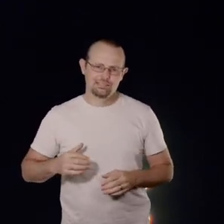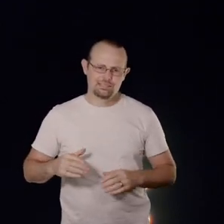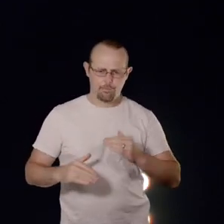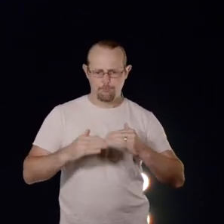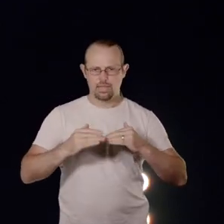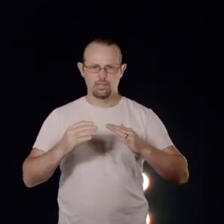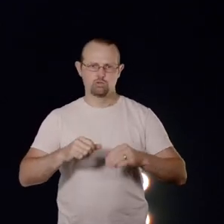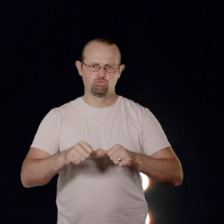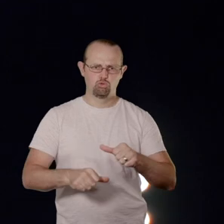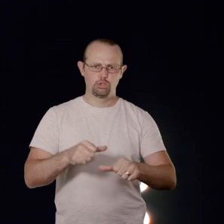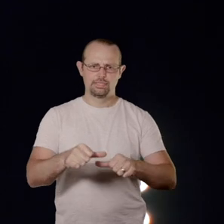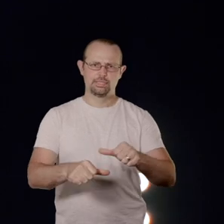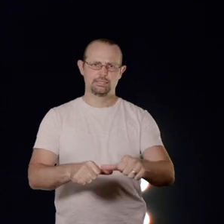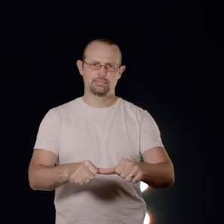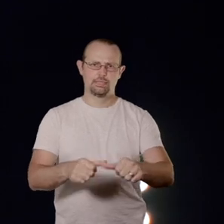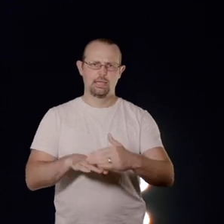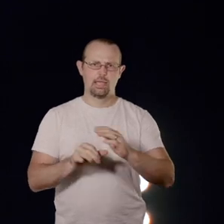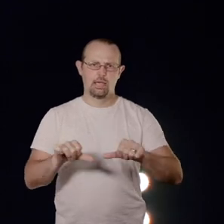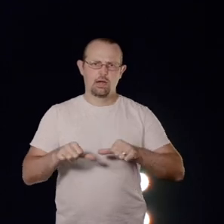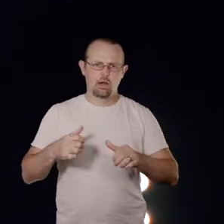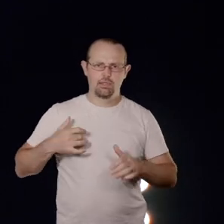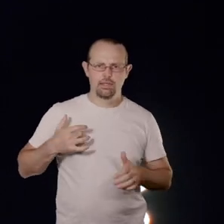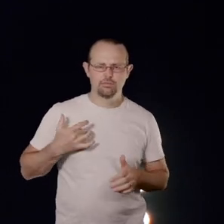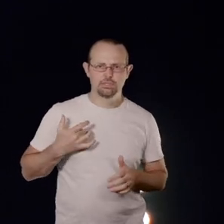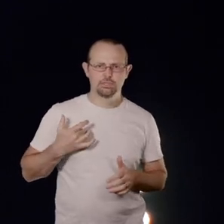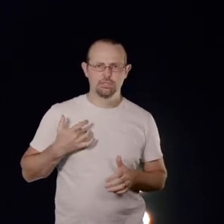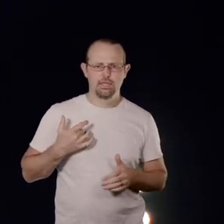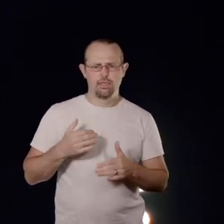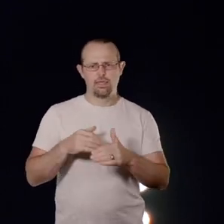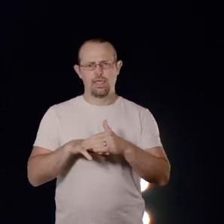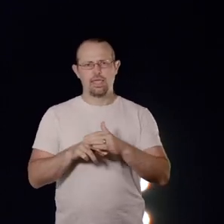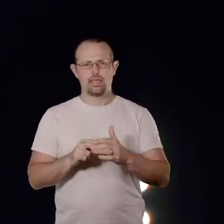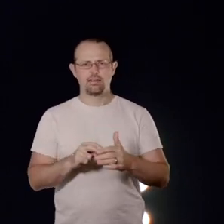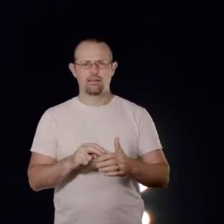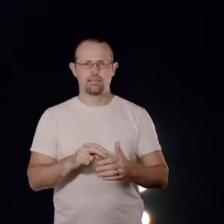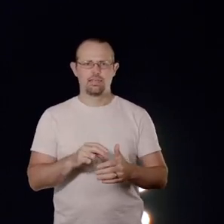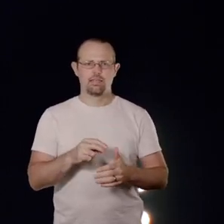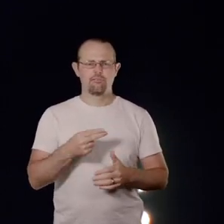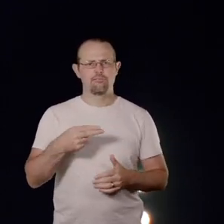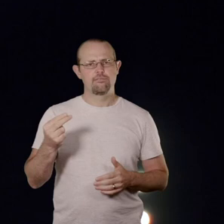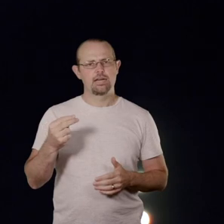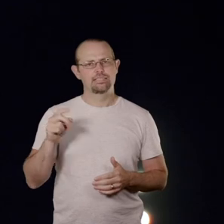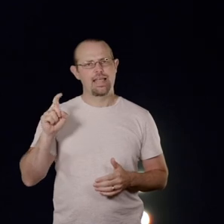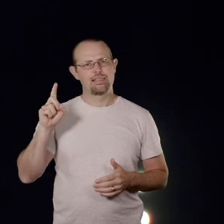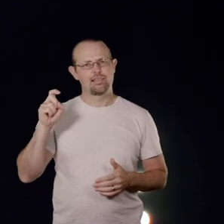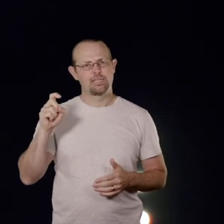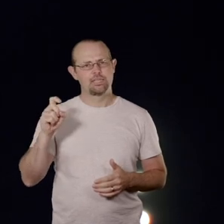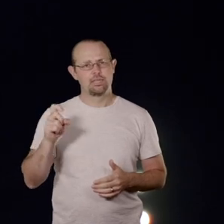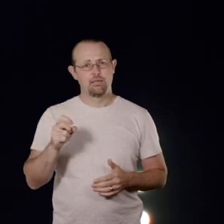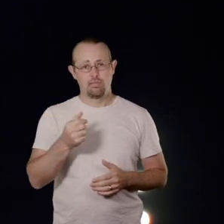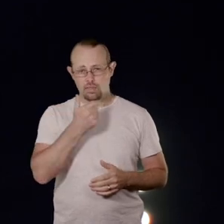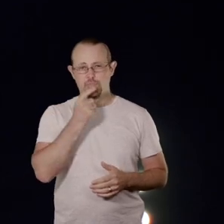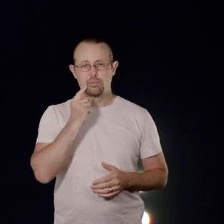I see as well in this verse 11 of Exodus 12 that they had to be ready to